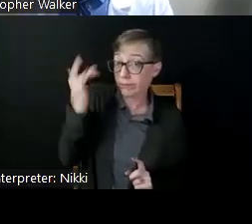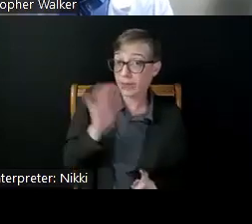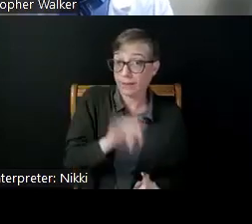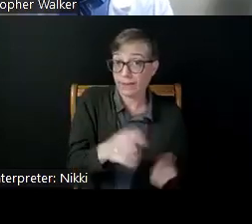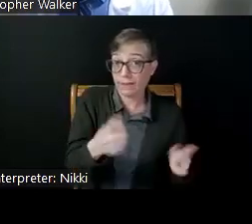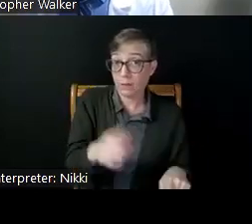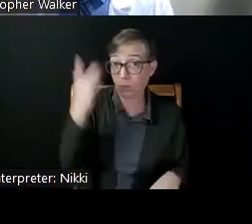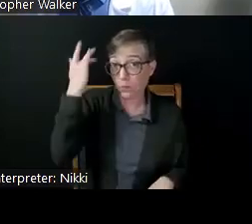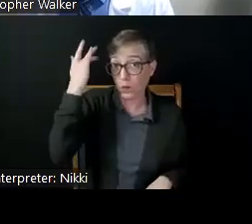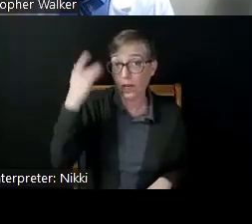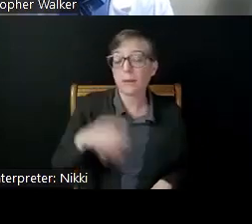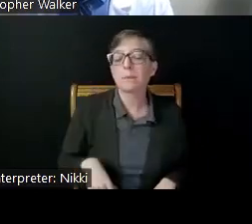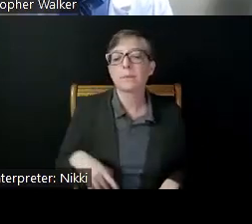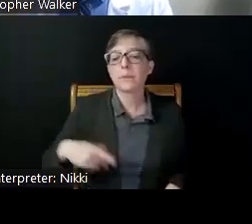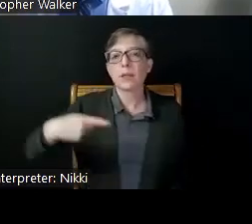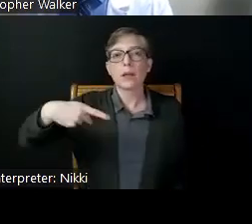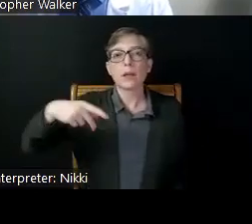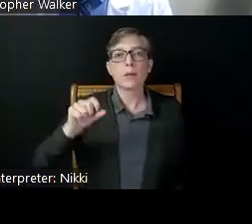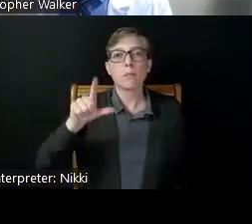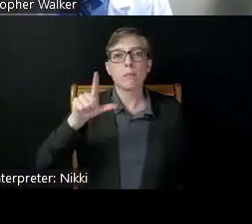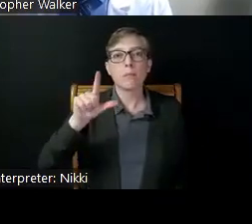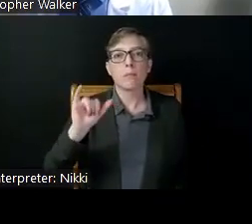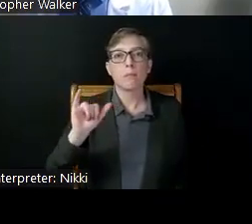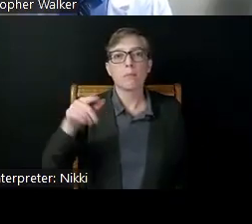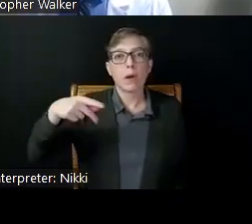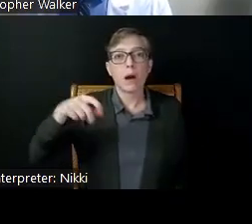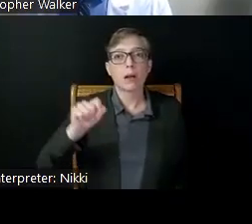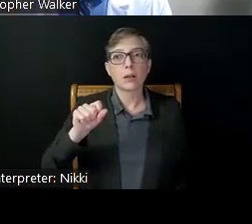polyps, especially when they're early, they don't bleed.